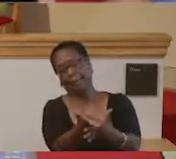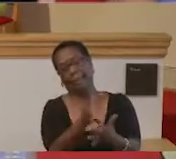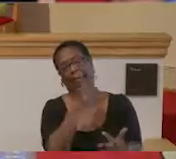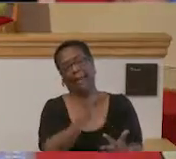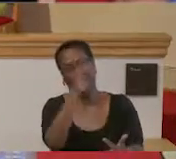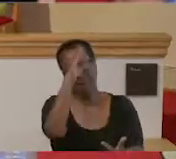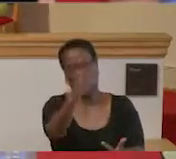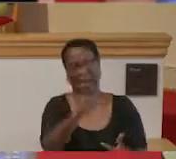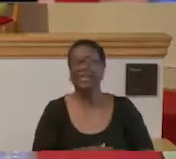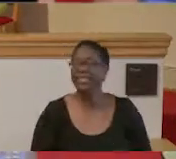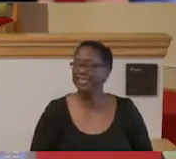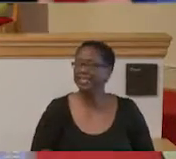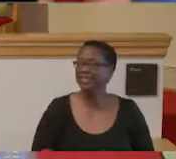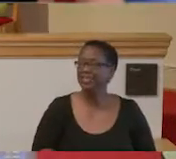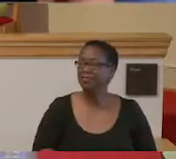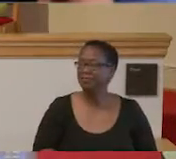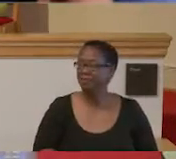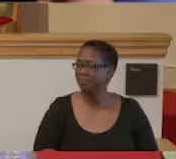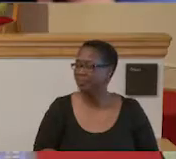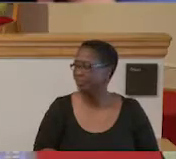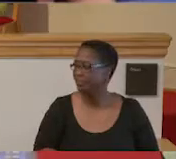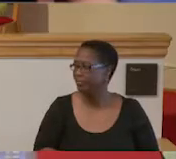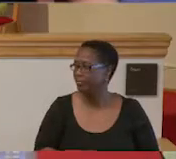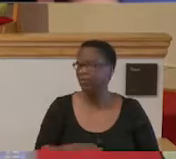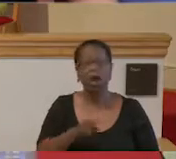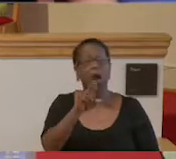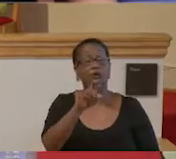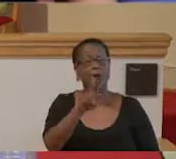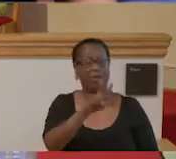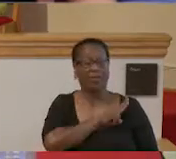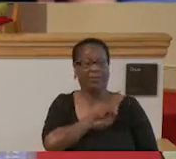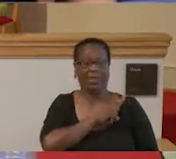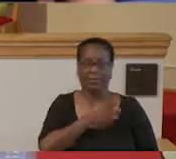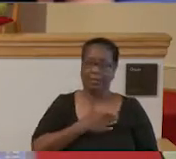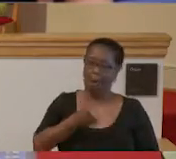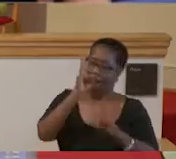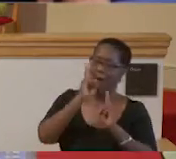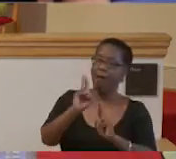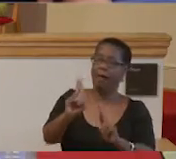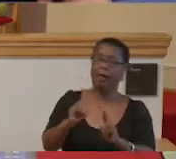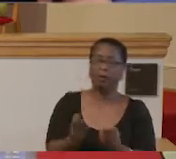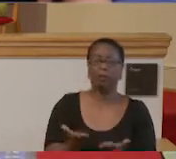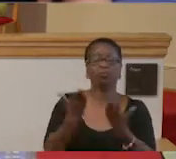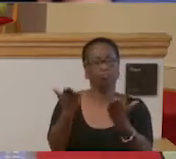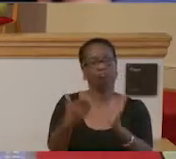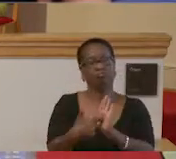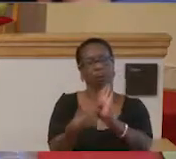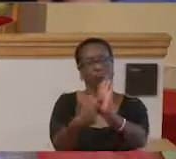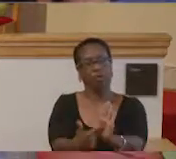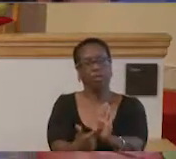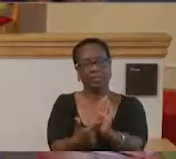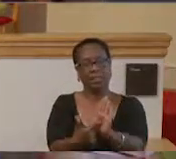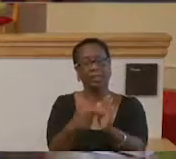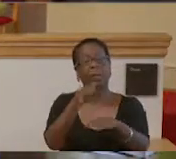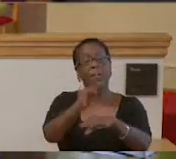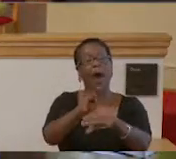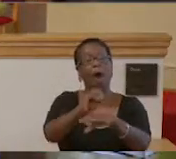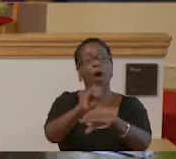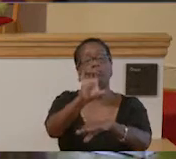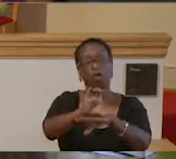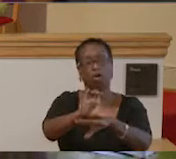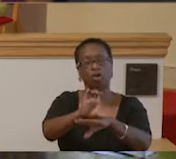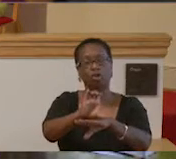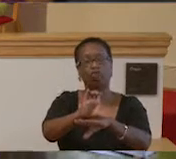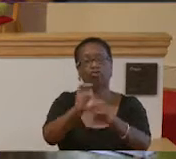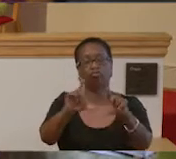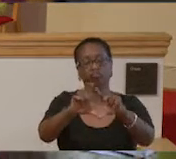Amen. Please. Reverend Victor, it's my honor to present to Mount Olive Church